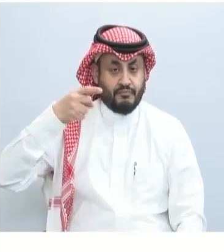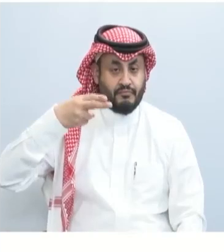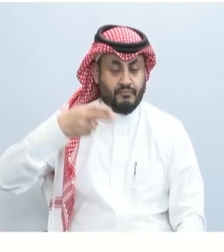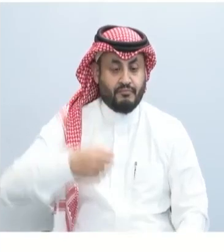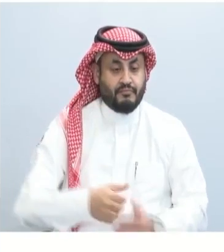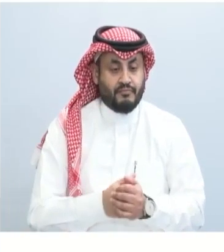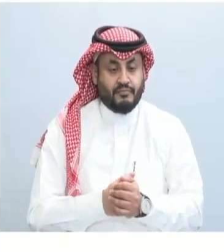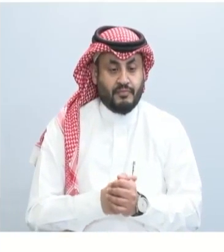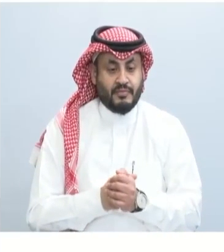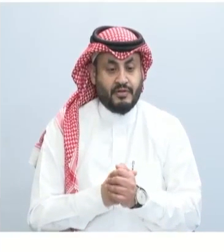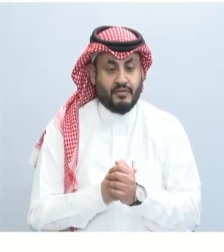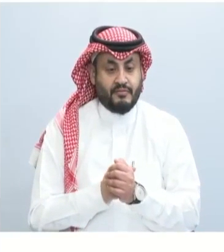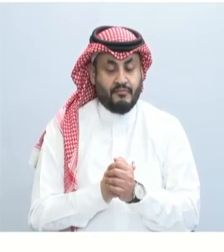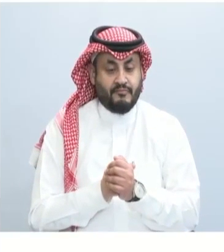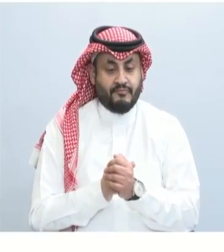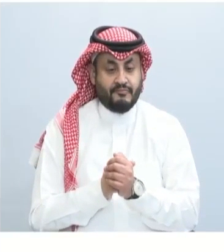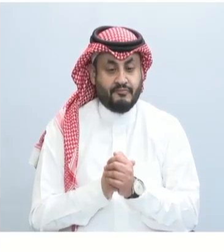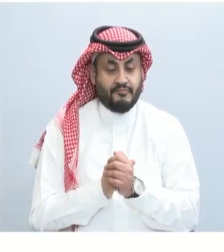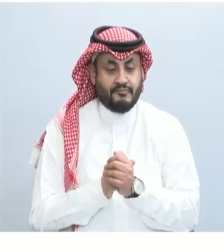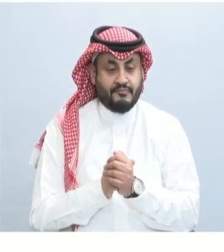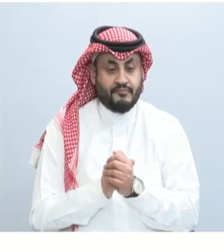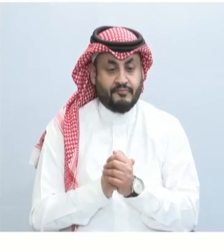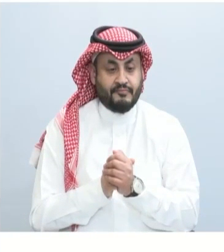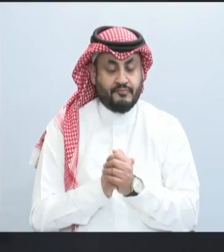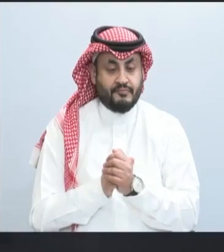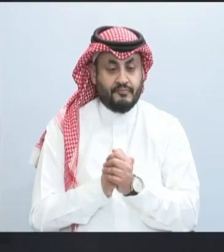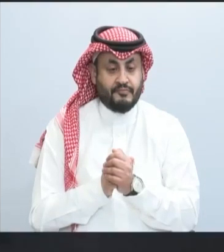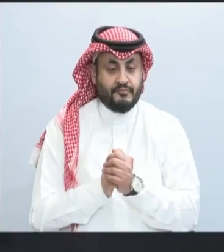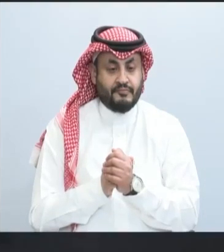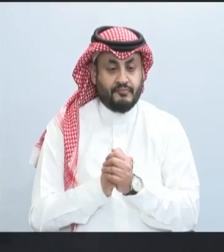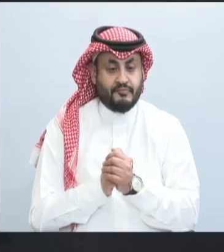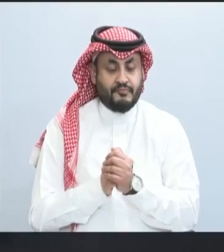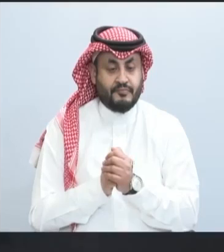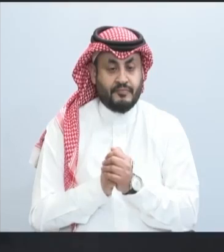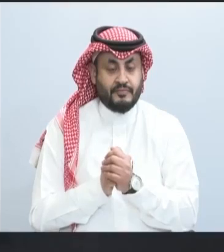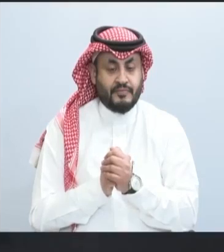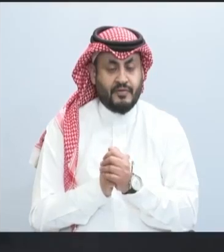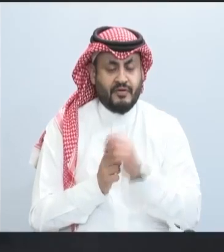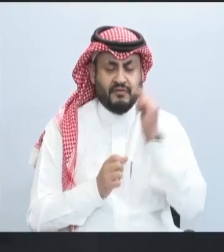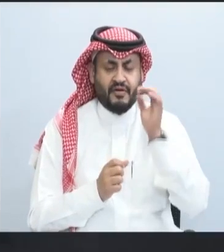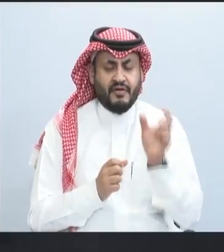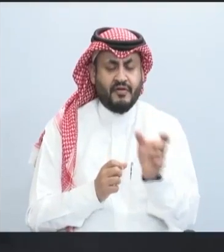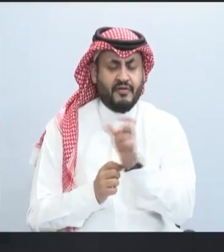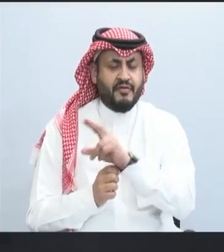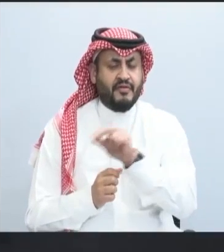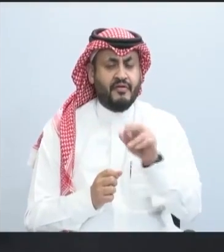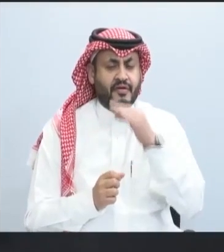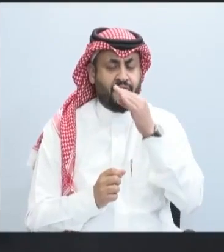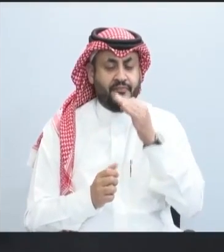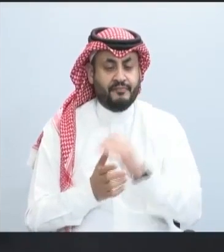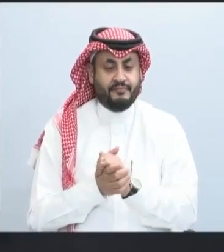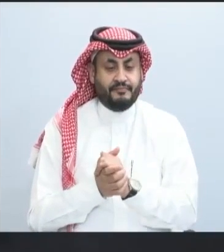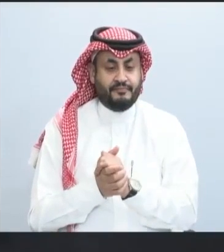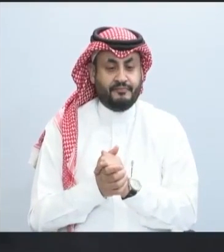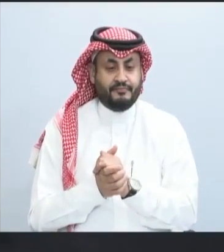of fun. So here we said that in this chant, we have words that share the same sound.